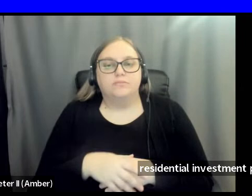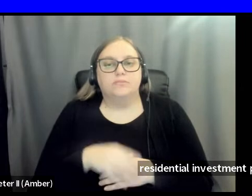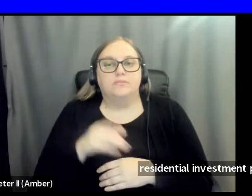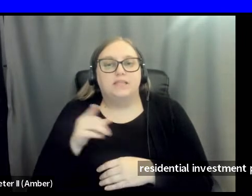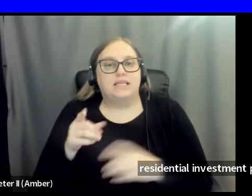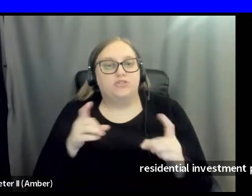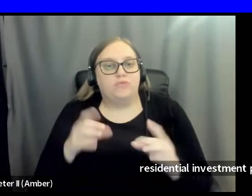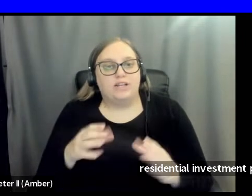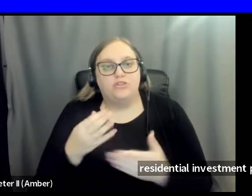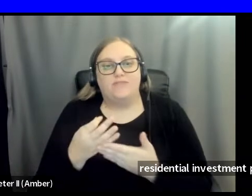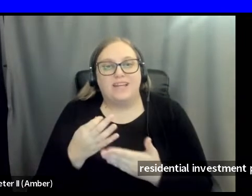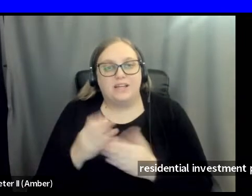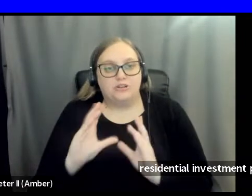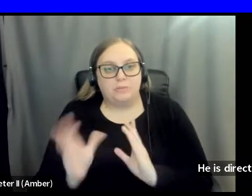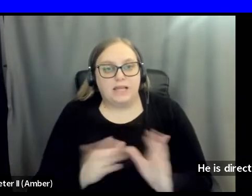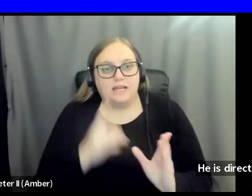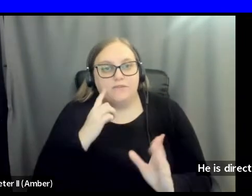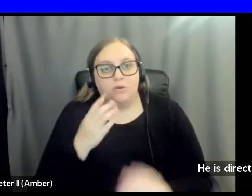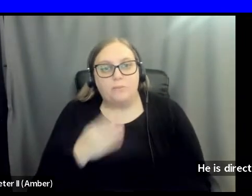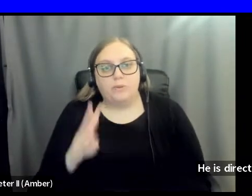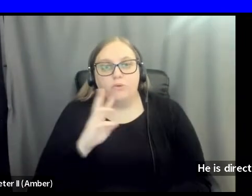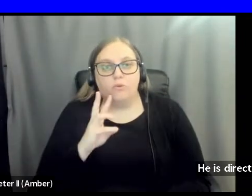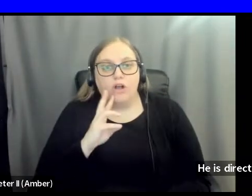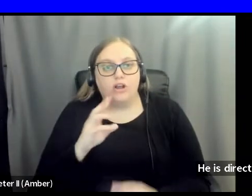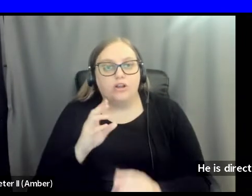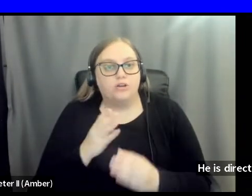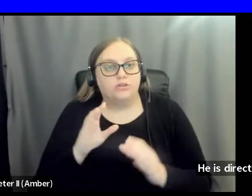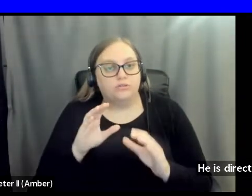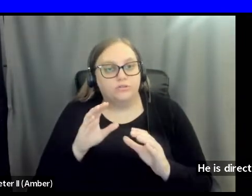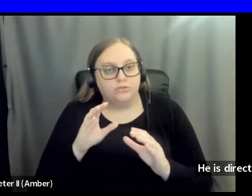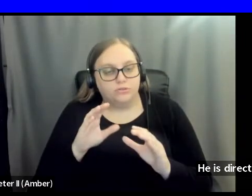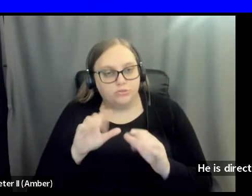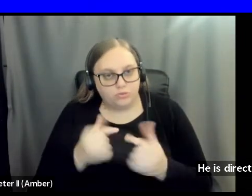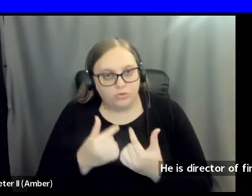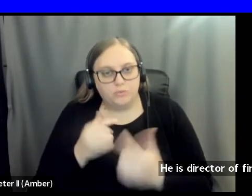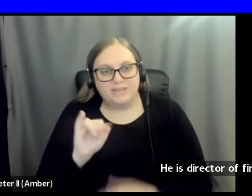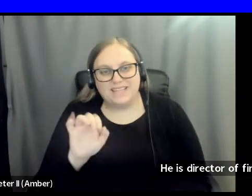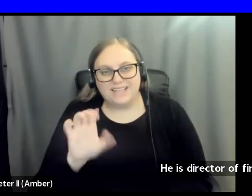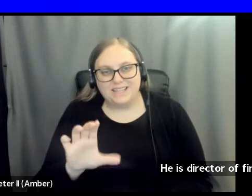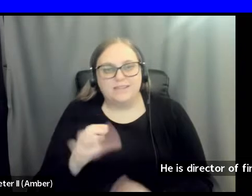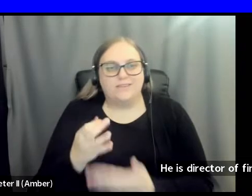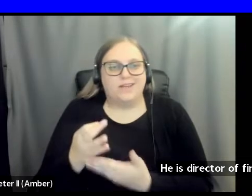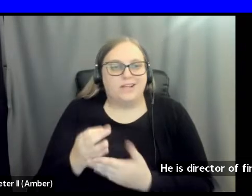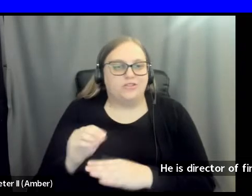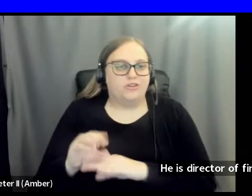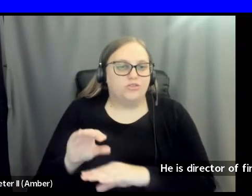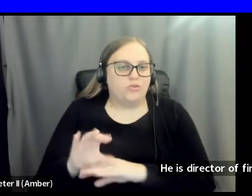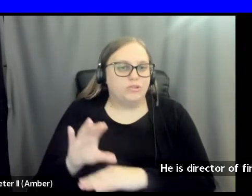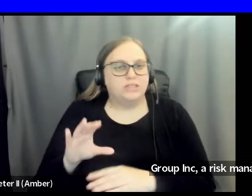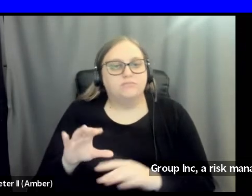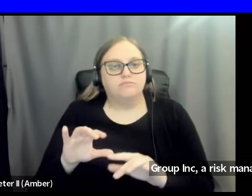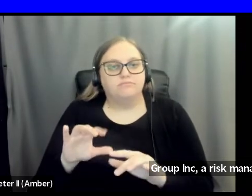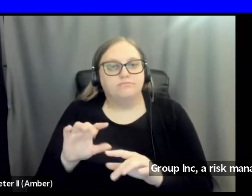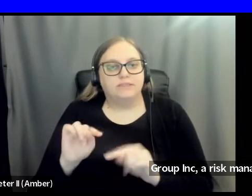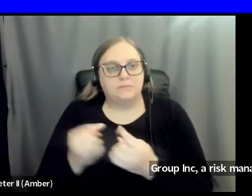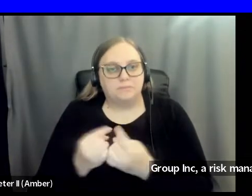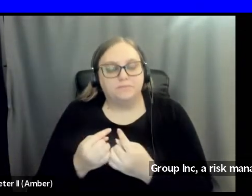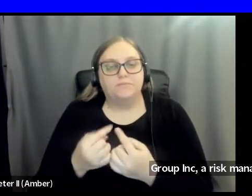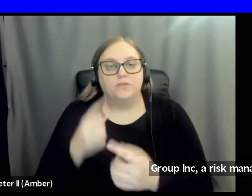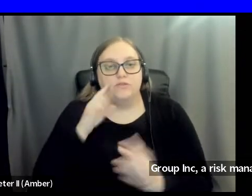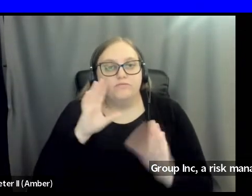Director of Financial Planning for Blue Water Group, Inc., a risk management and financial consulting firm focusing on public and private